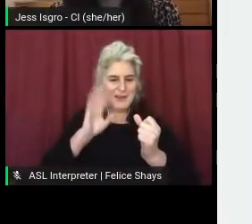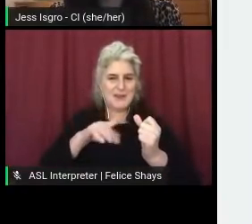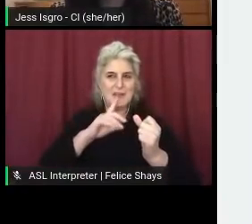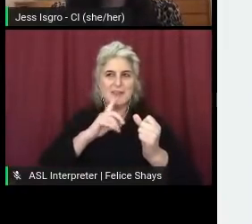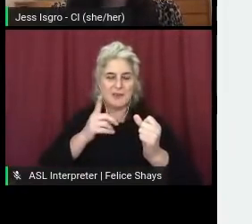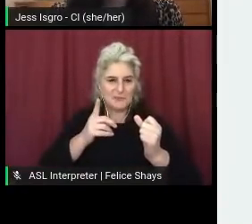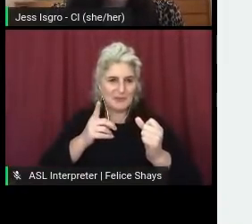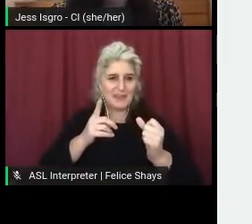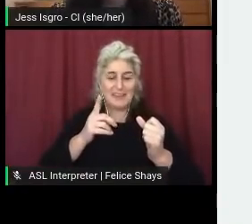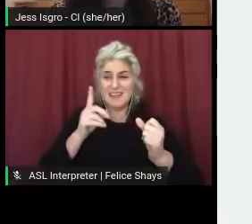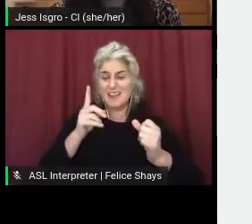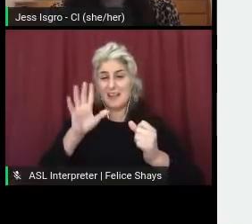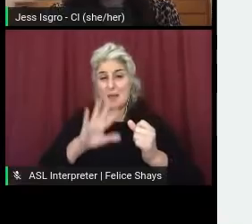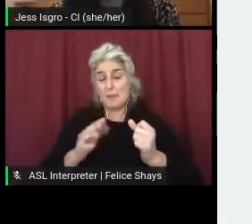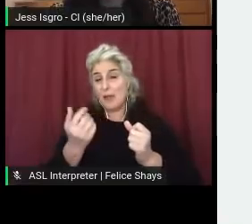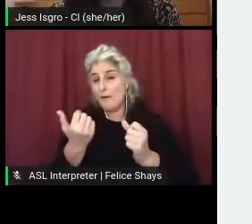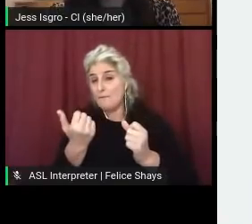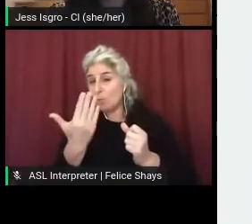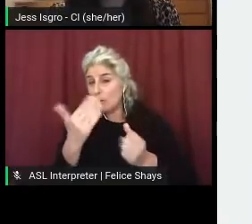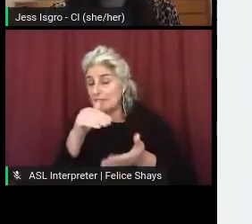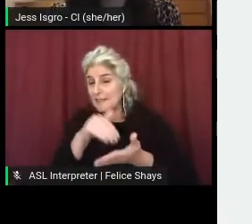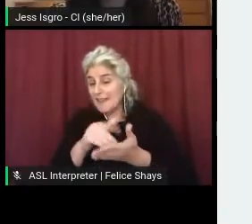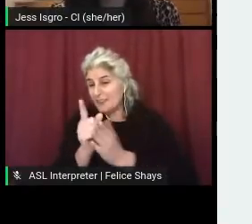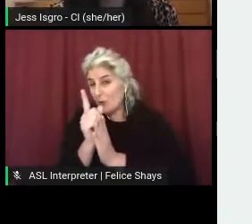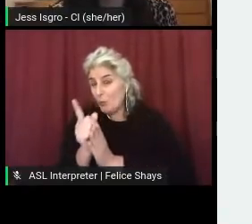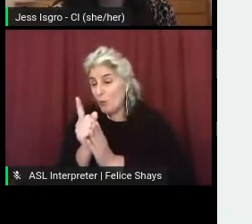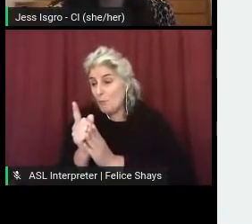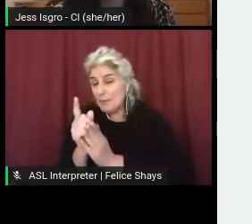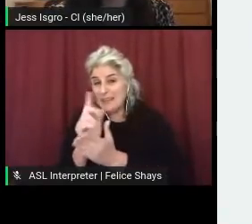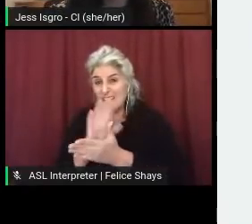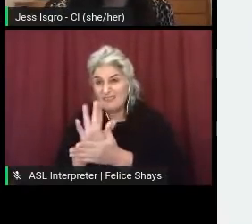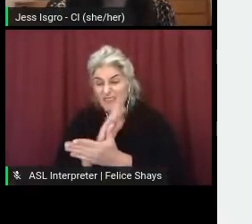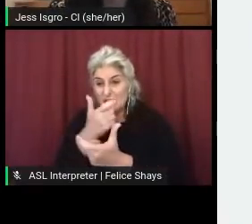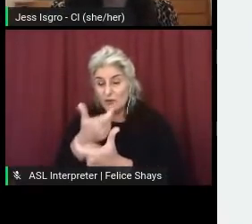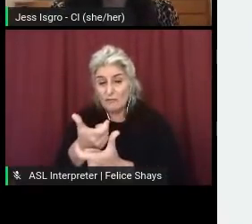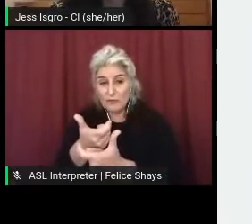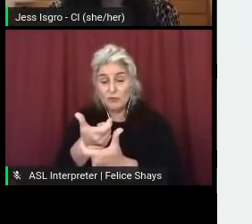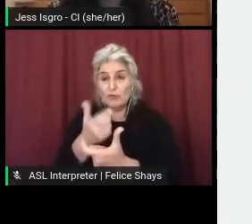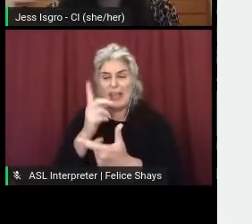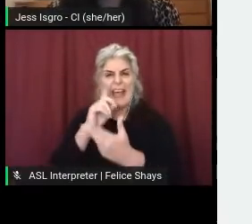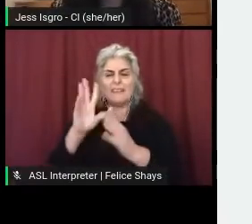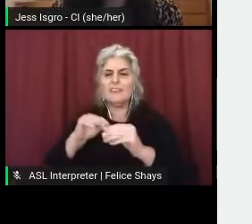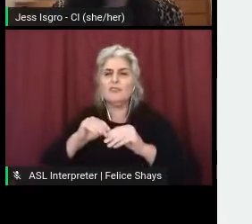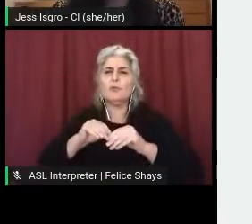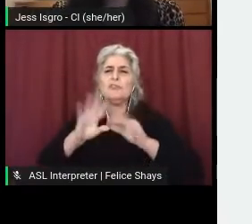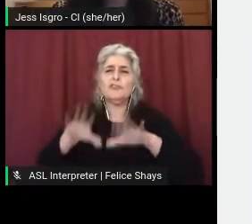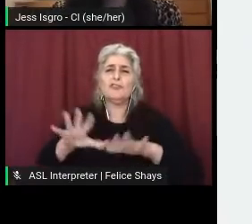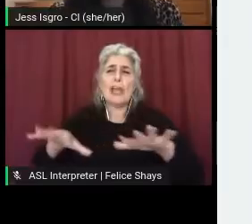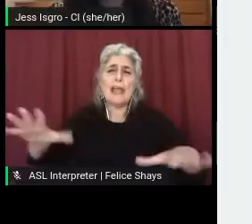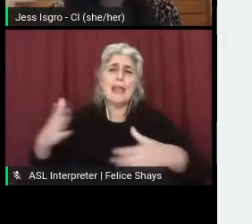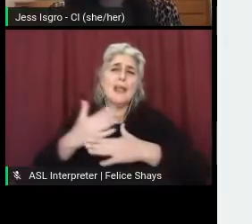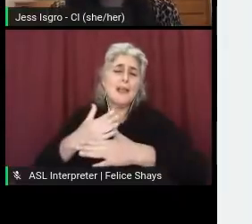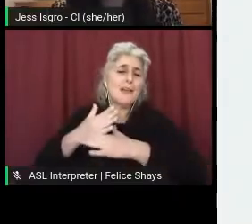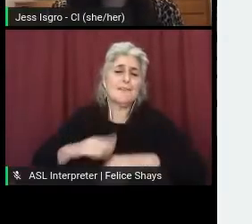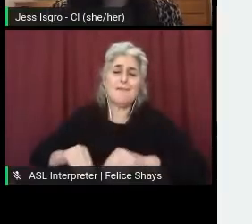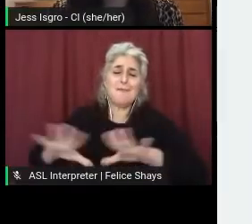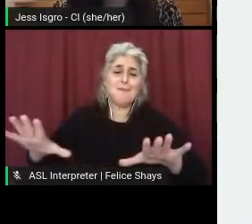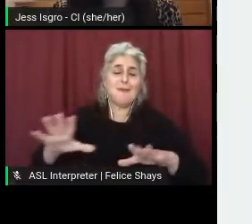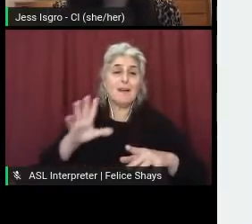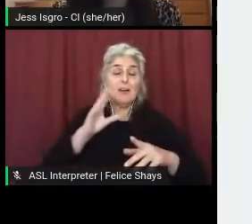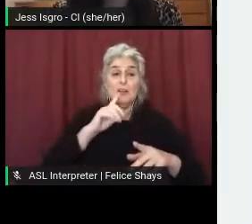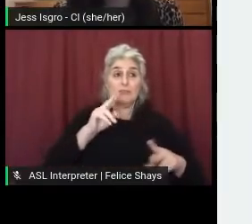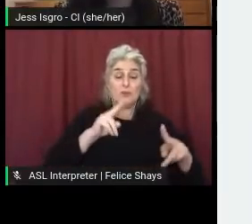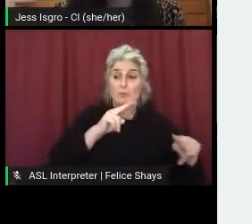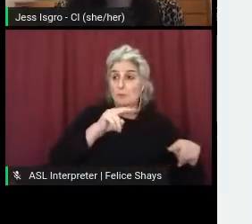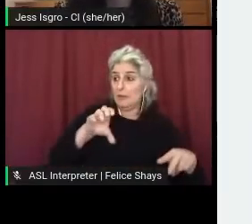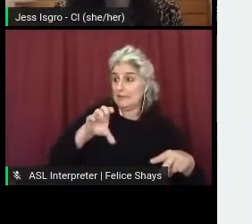about 14,000 one-minute video views within the first 24 hours and was shared really widely. So given that performance, the CSO made the decision